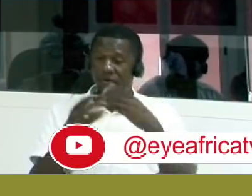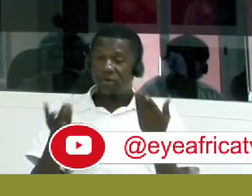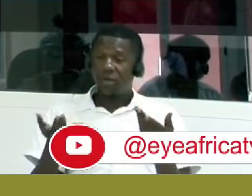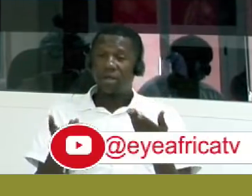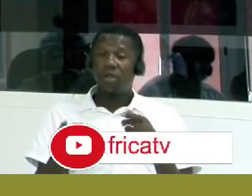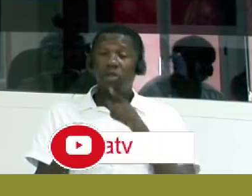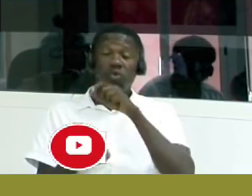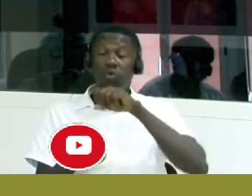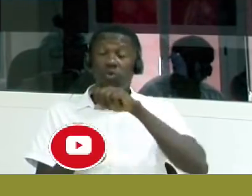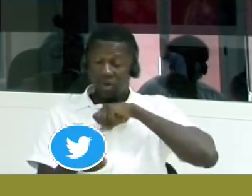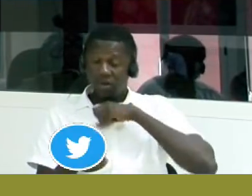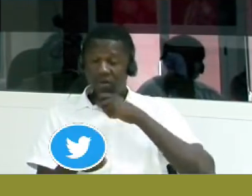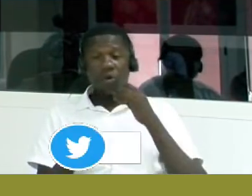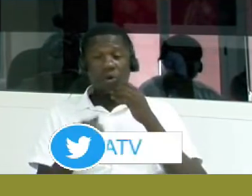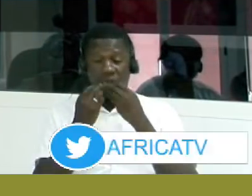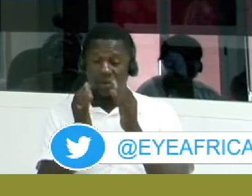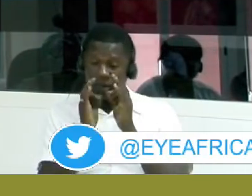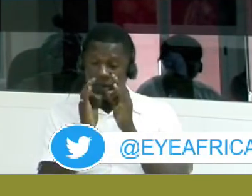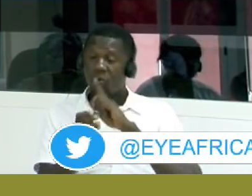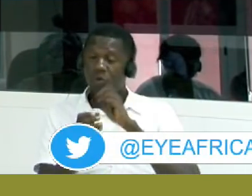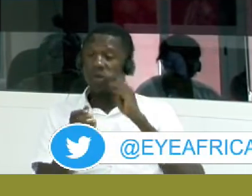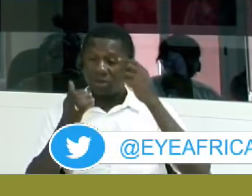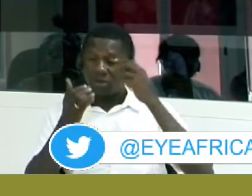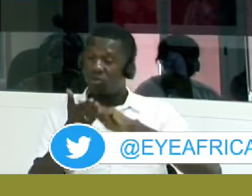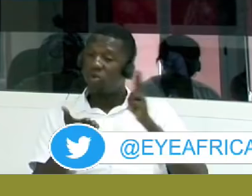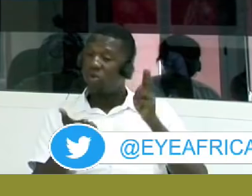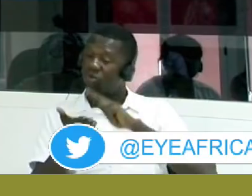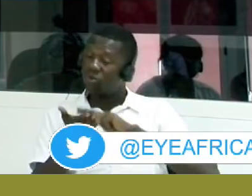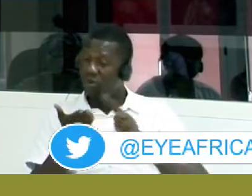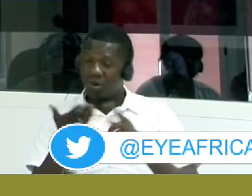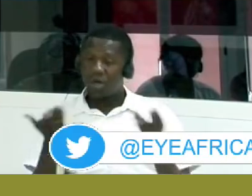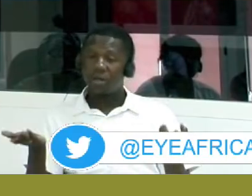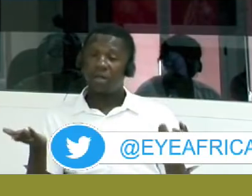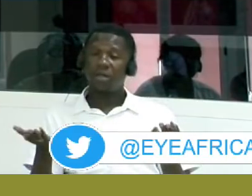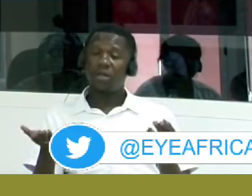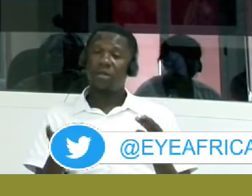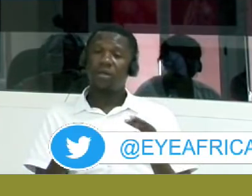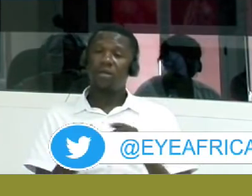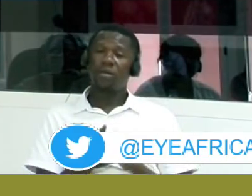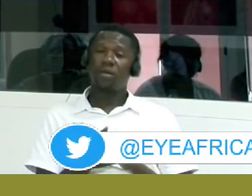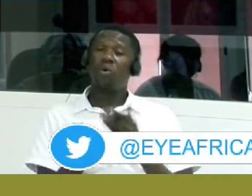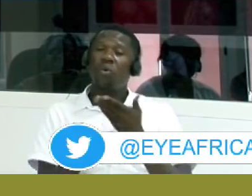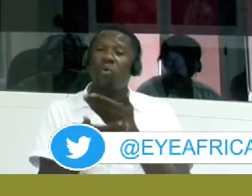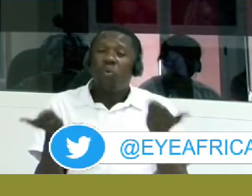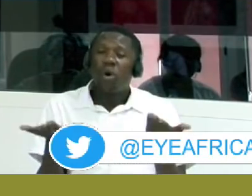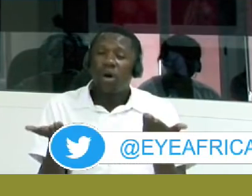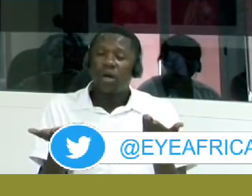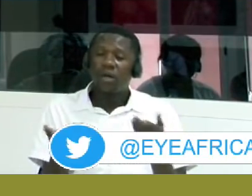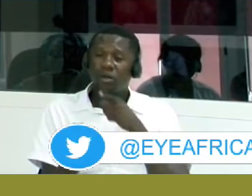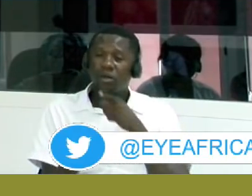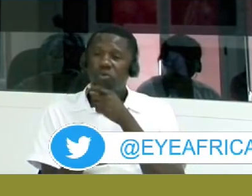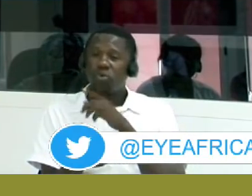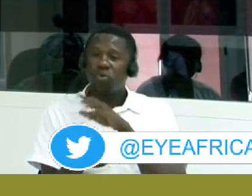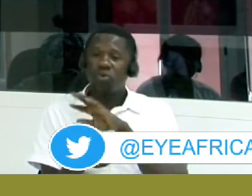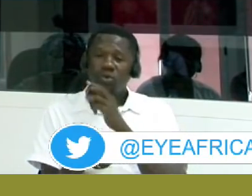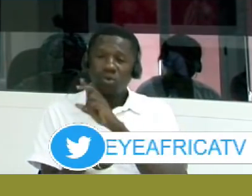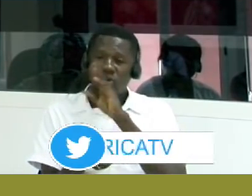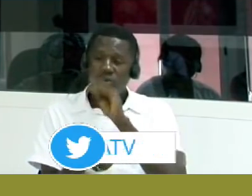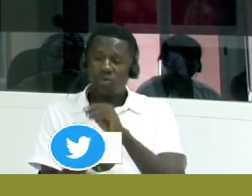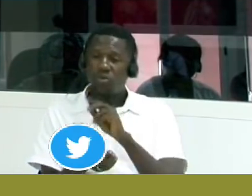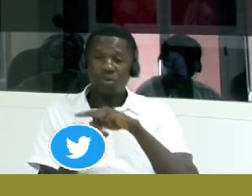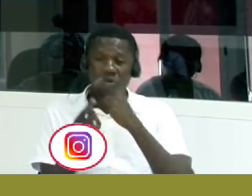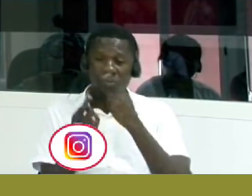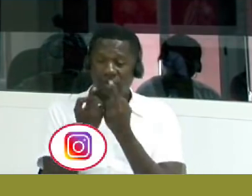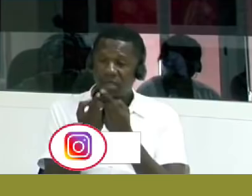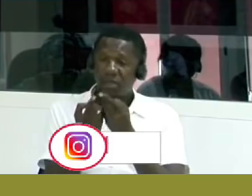was abnormal under the circumstances. Why was it that you could not do some of the